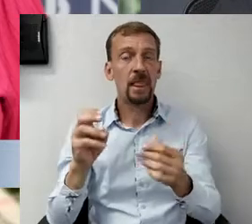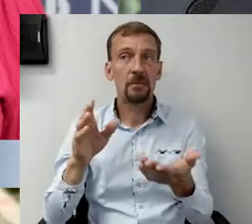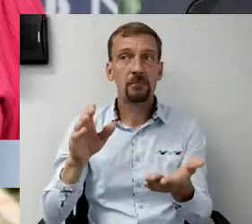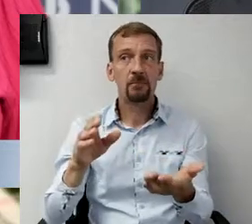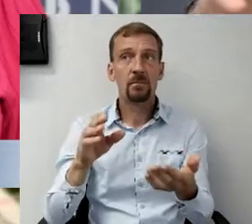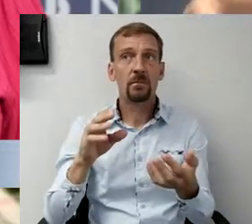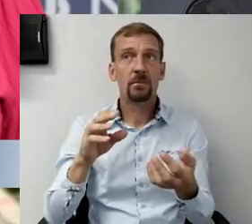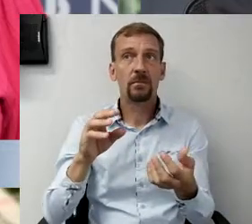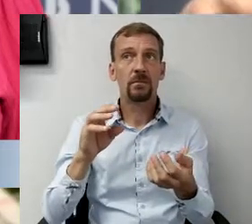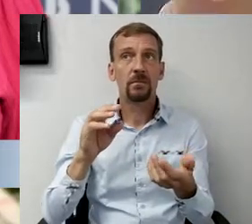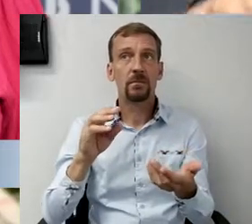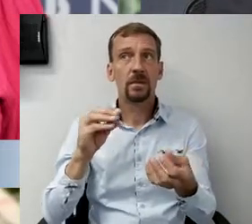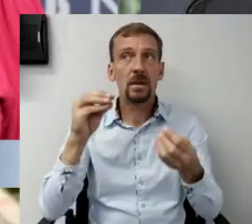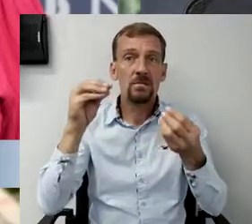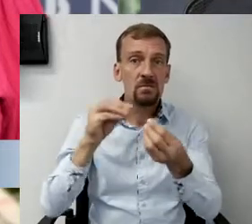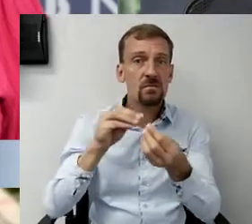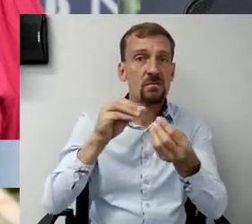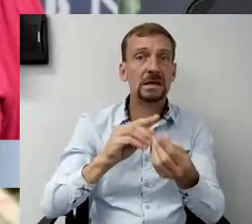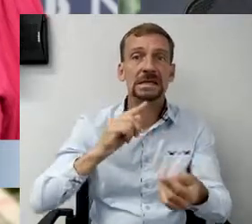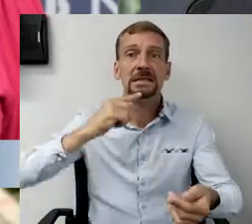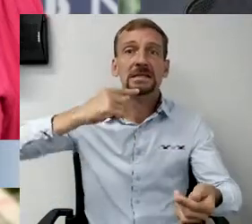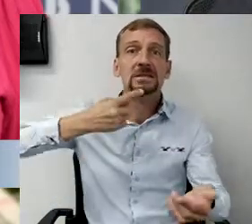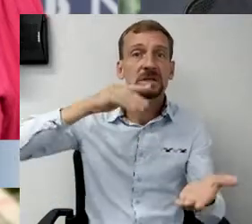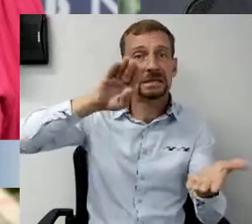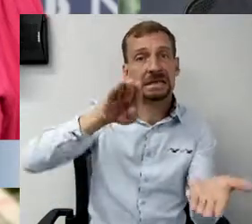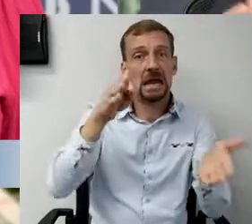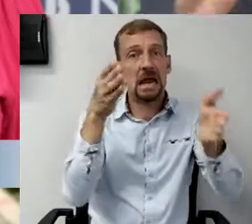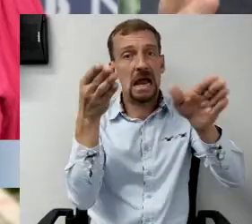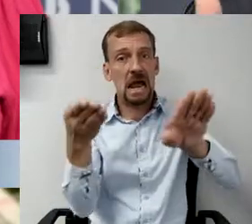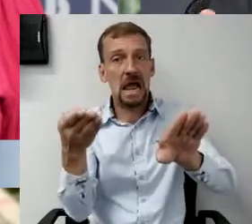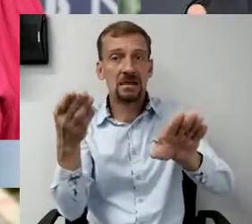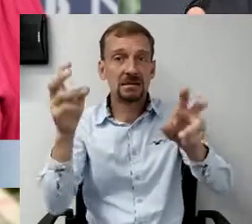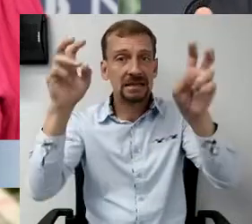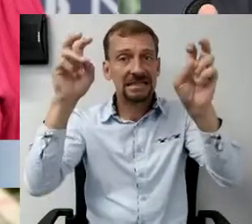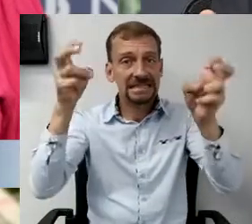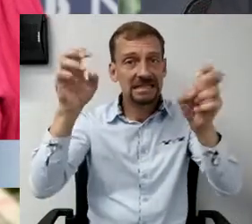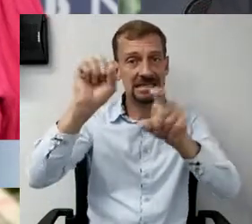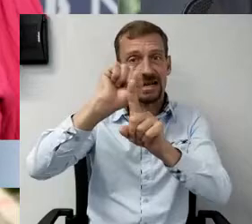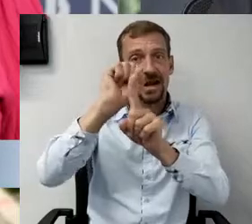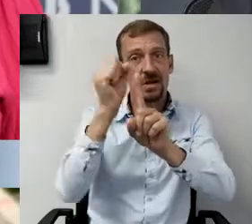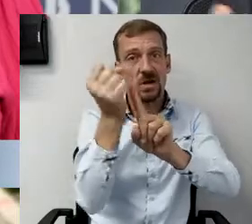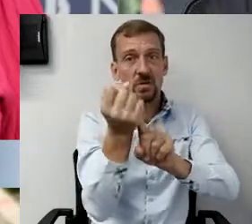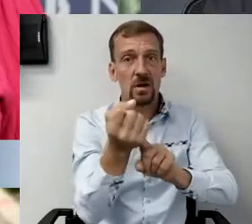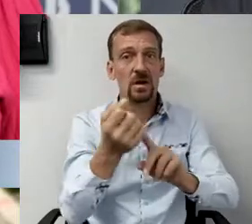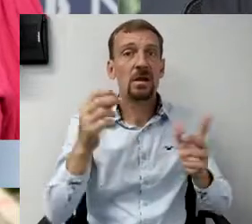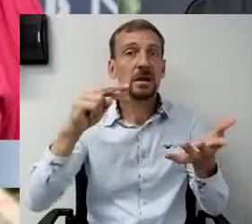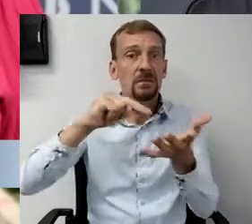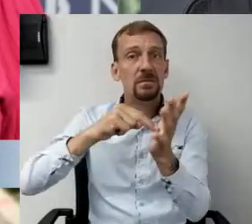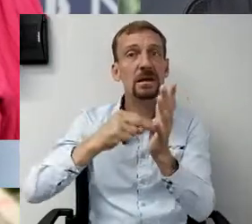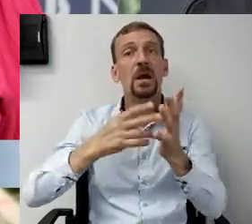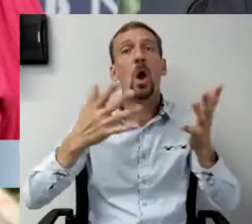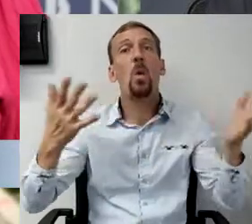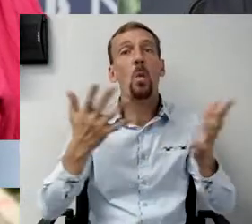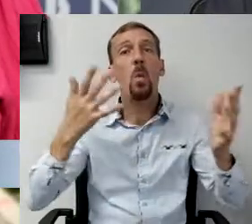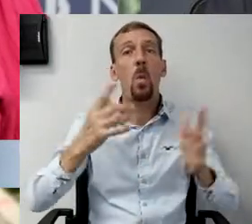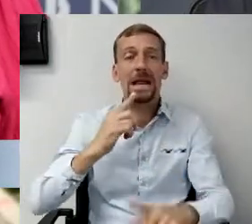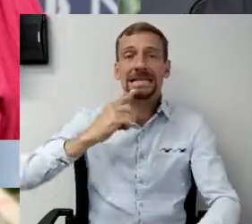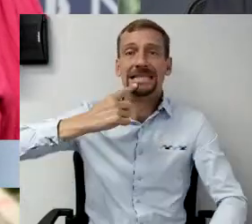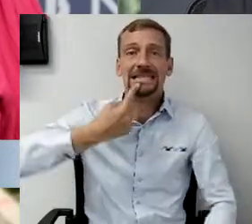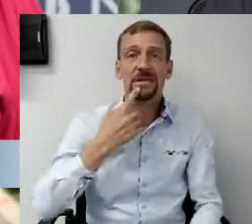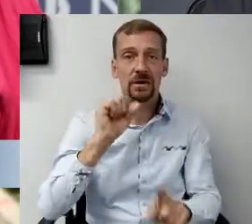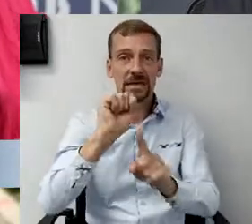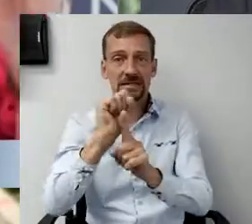comorbidities, comorbid conditions that a patient has, which in layman's terms is like what chronic conditions do they have.